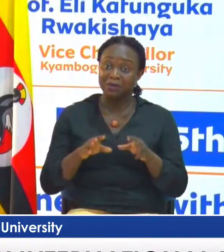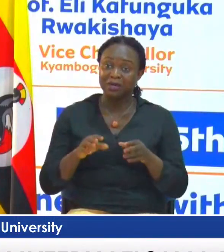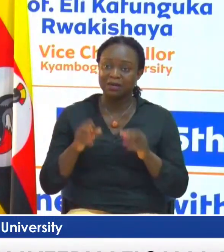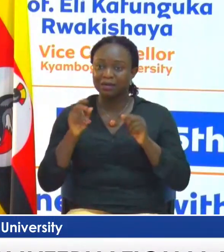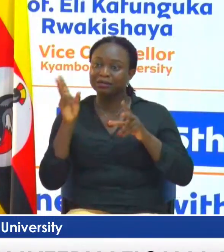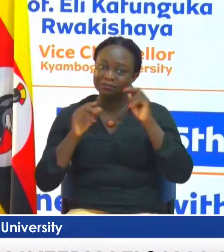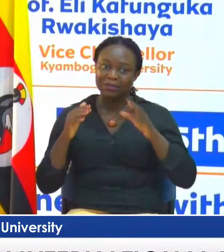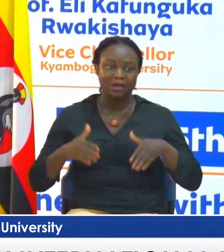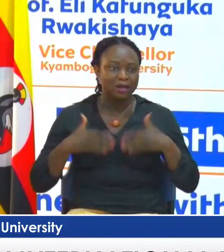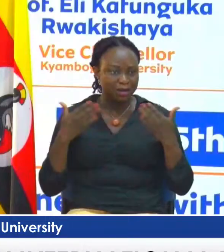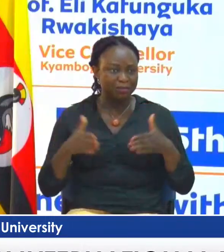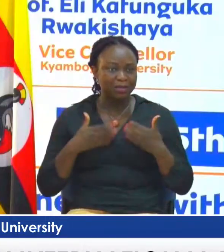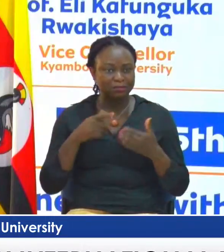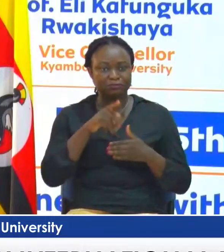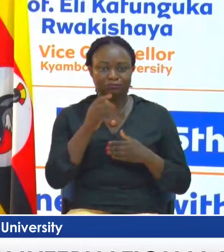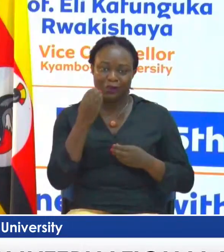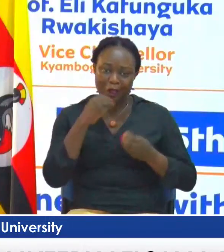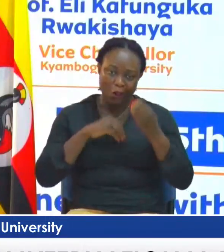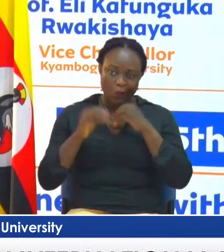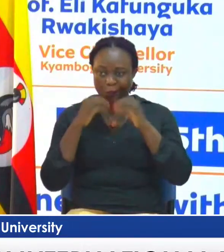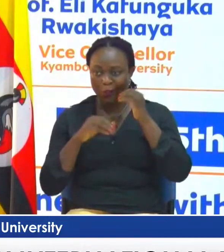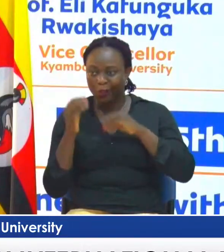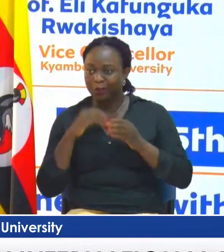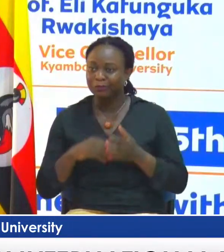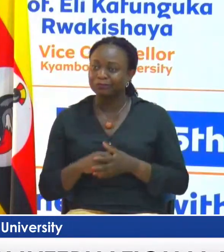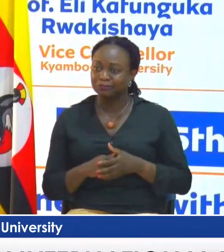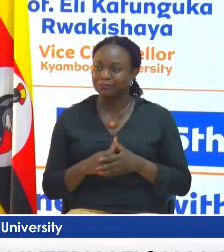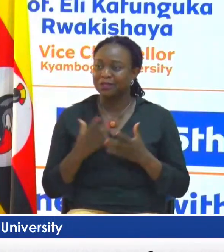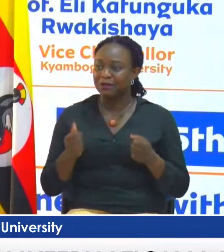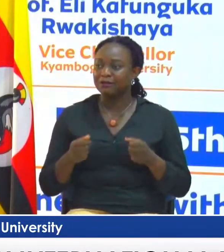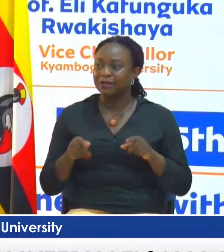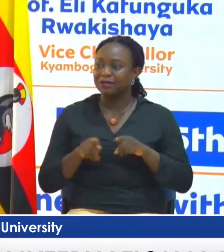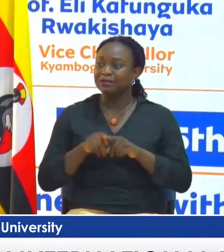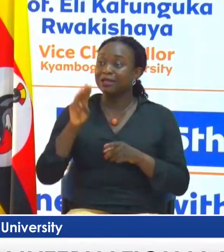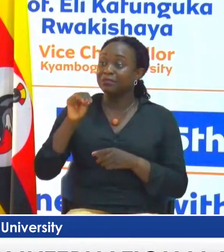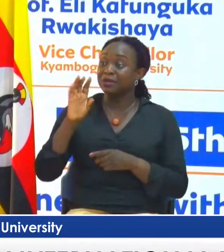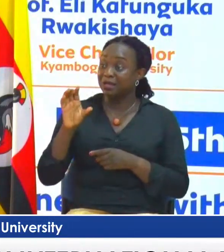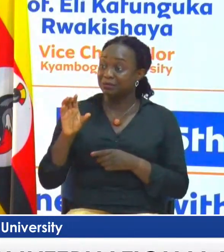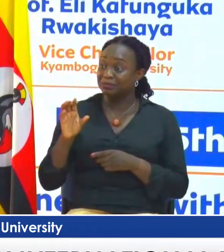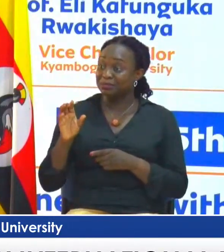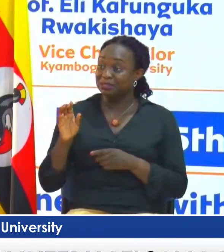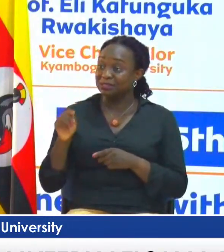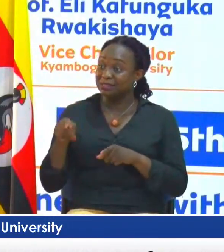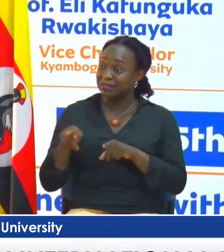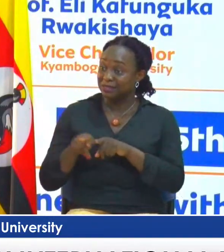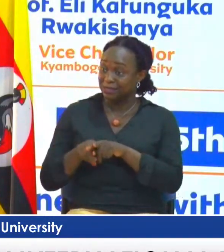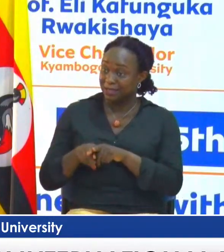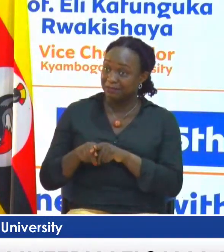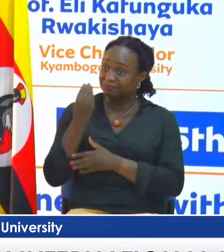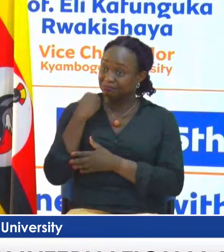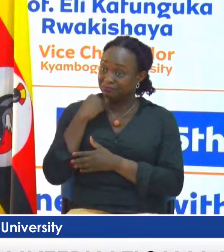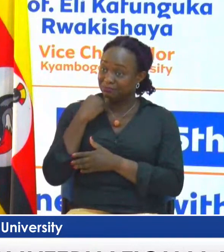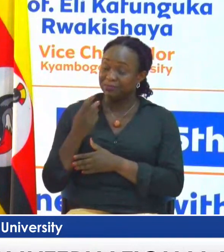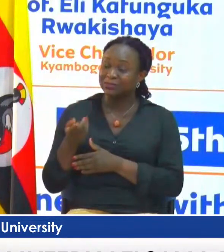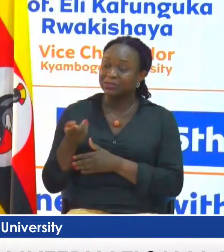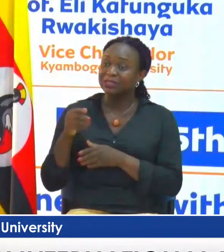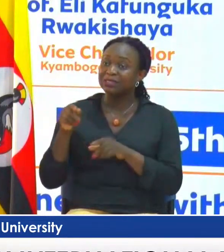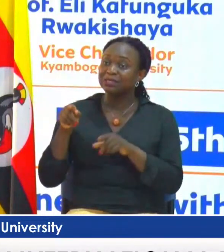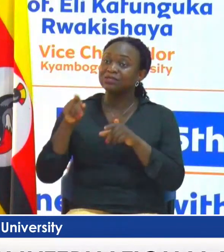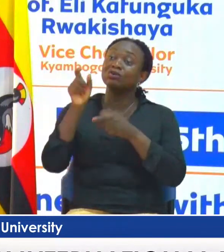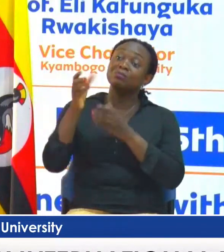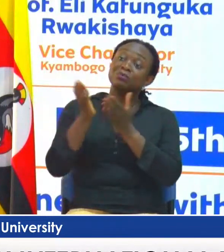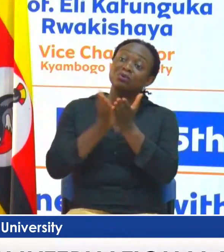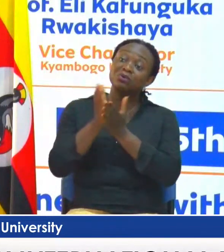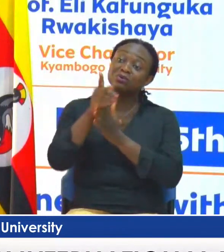you are eating. Maybe to make announcement that even the MCs eat, so the servers can know that the MCs